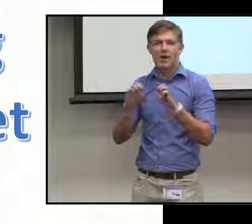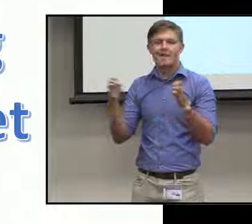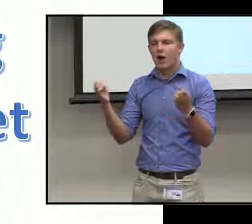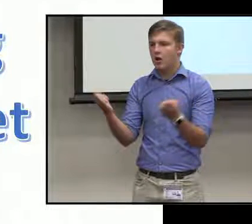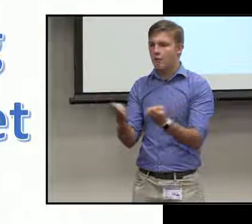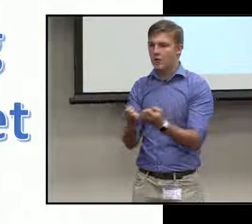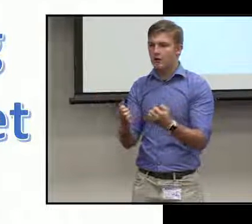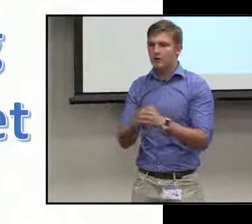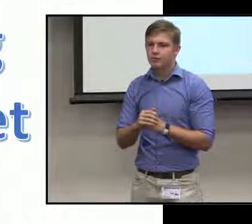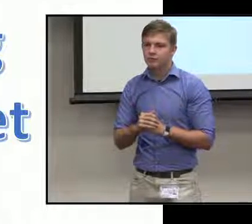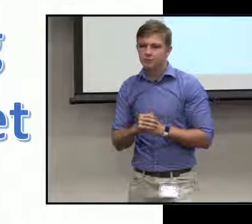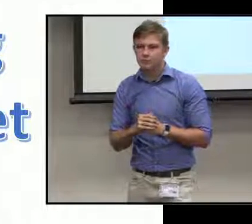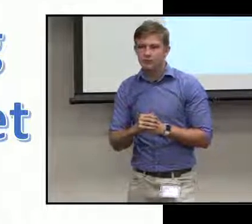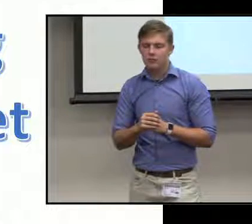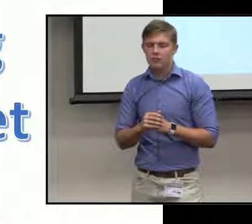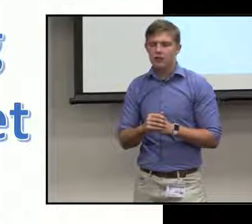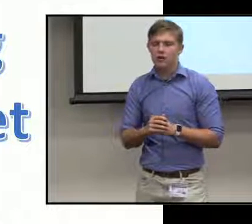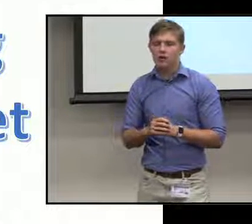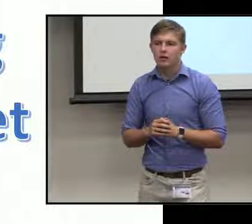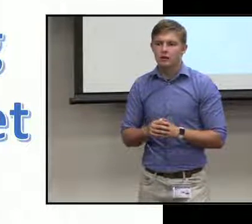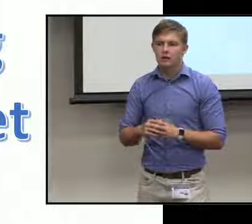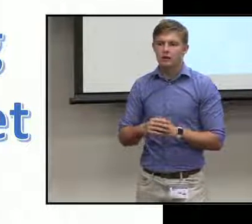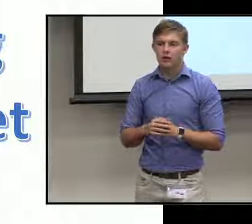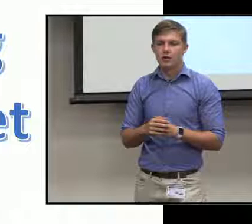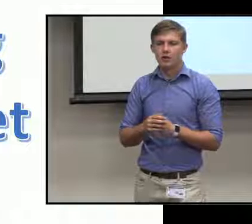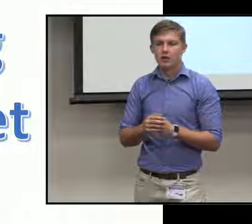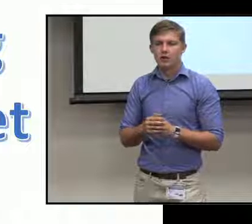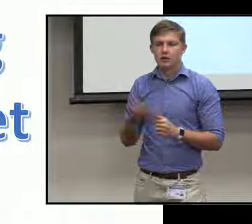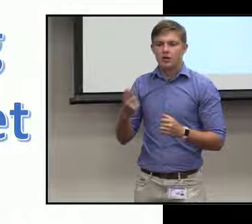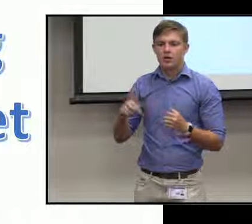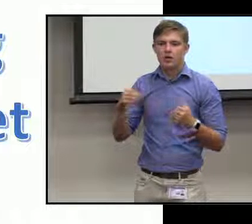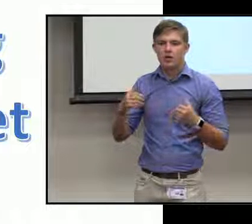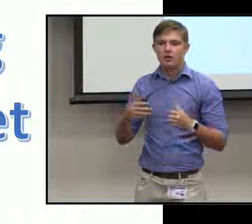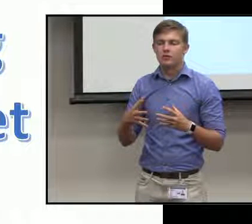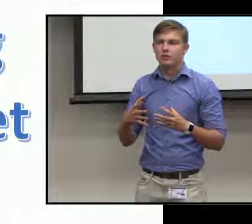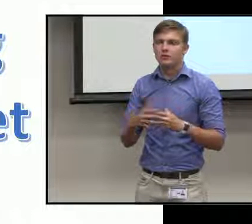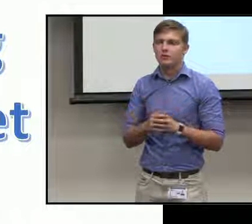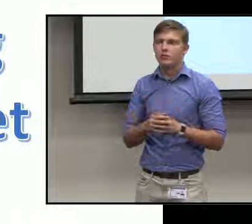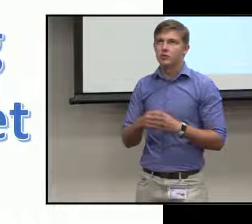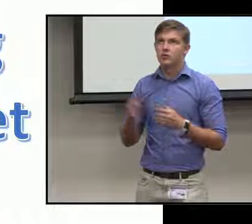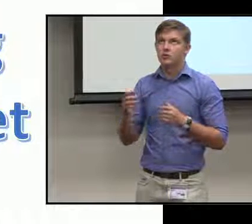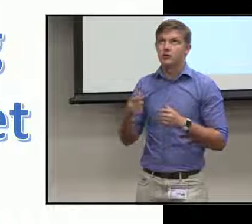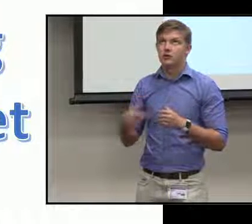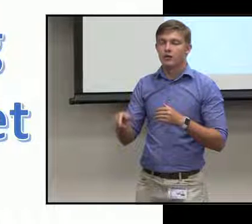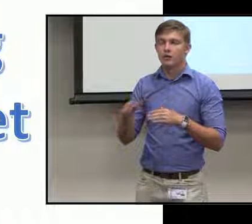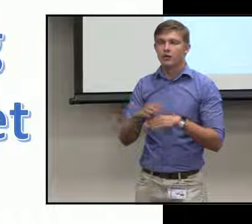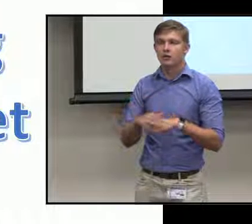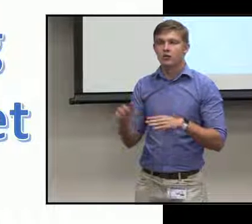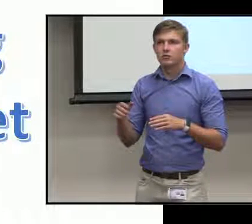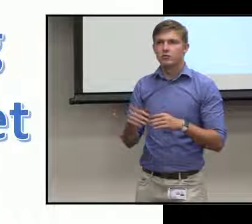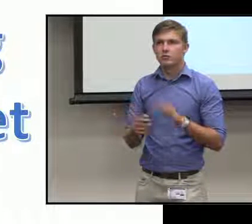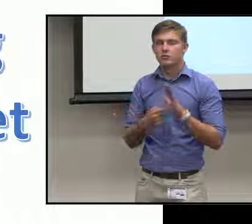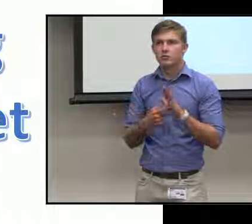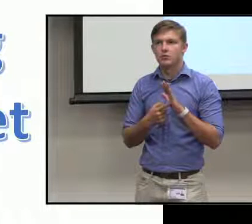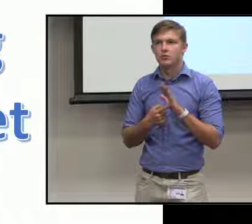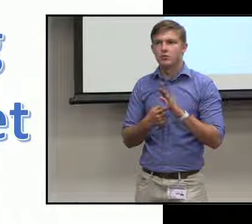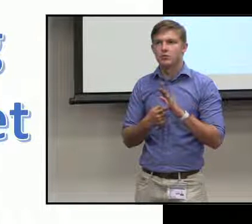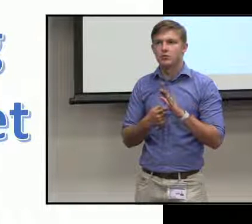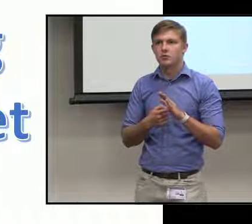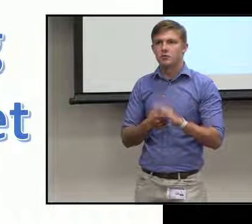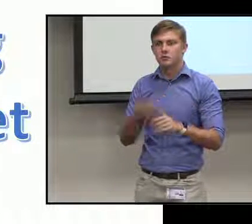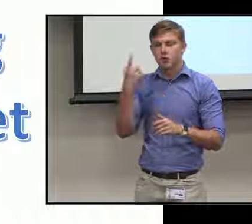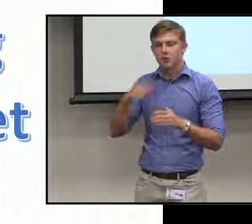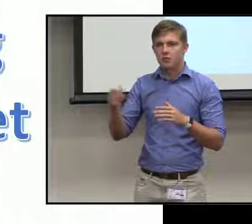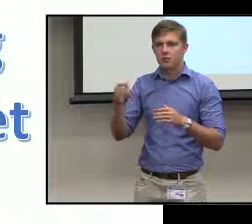New Zealanders and others tried to chase the Japanese out of the Antarctic from doing whaling and killing a lot of the whales. They